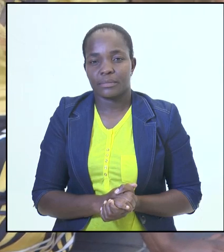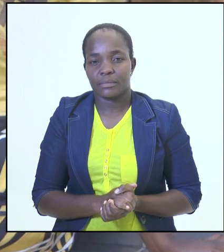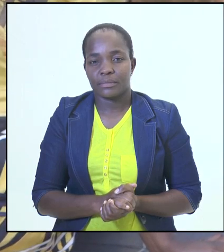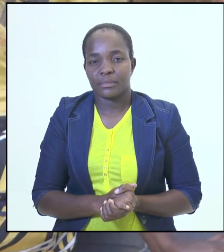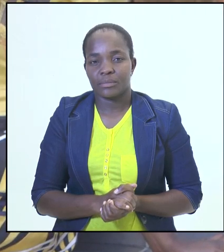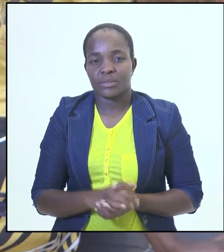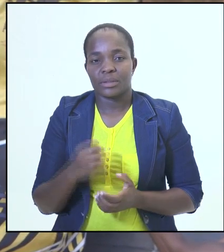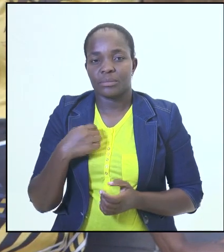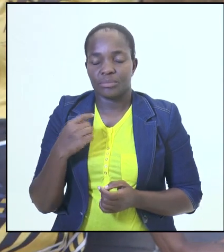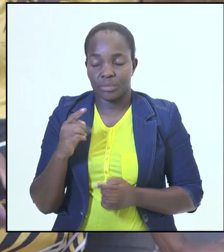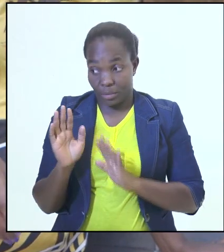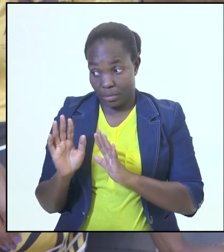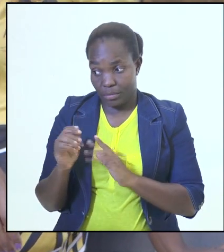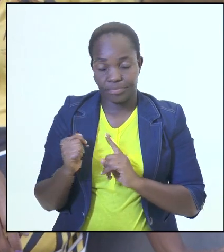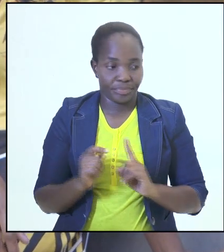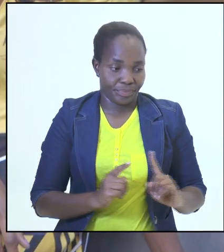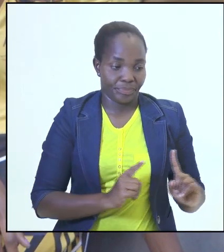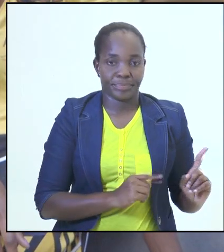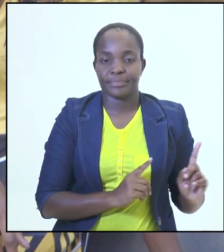Let me go check on the map.